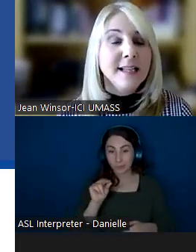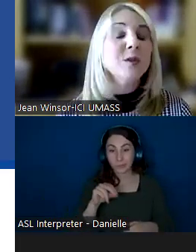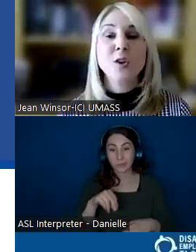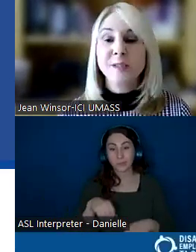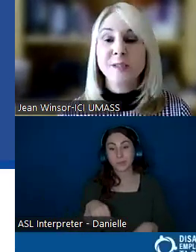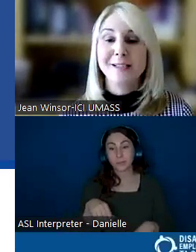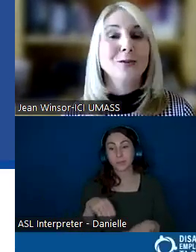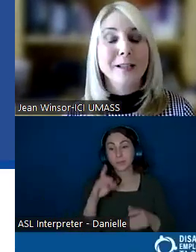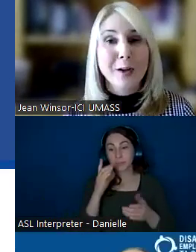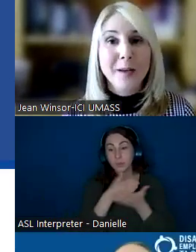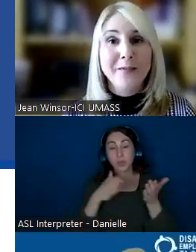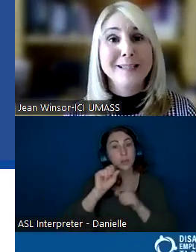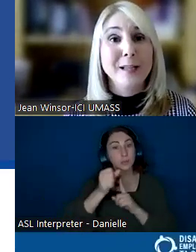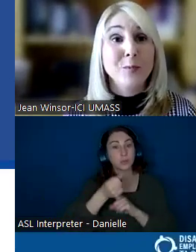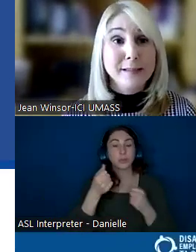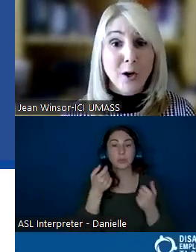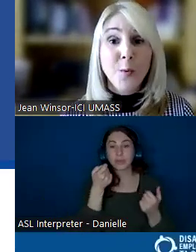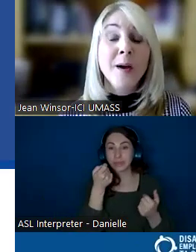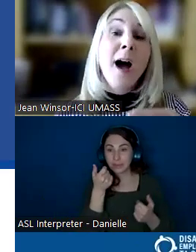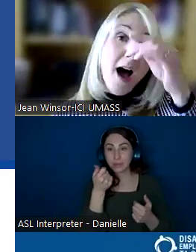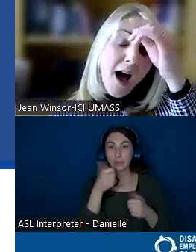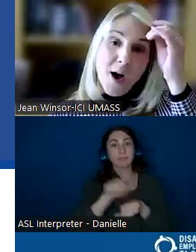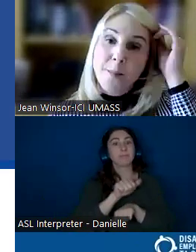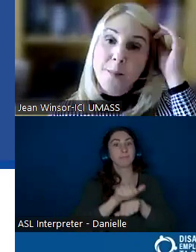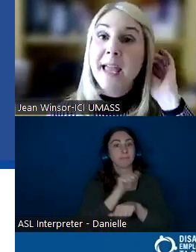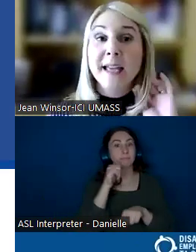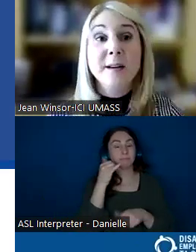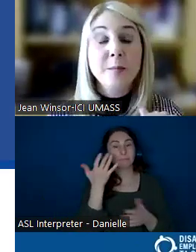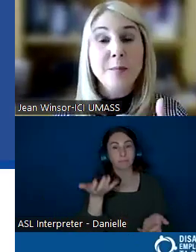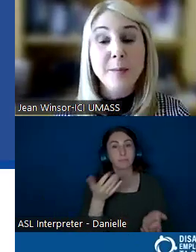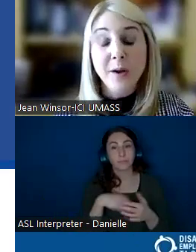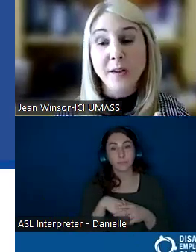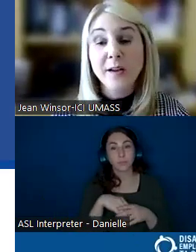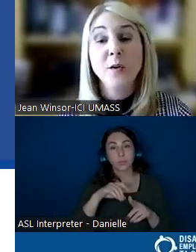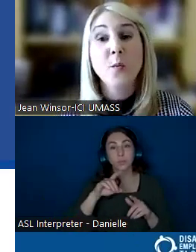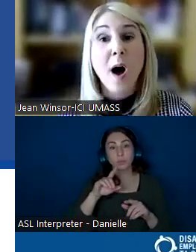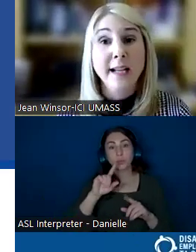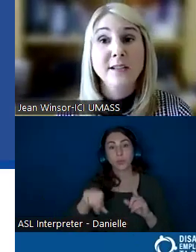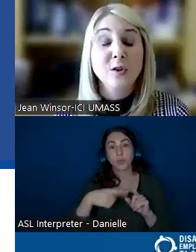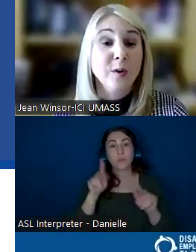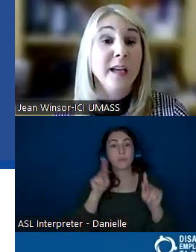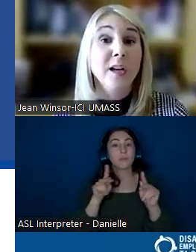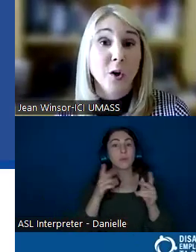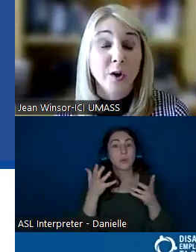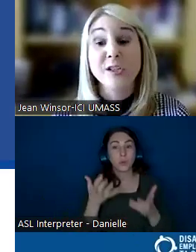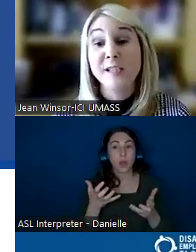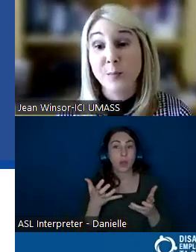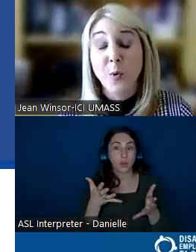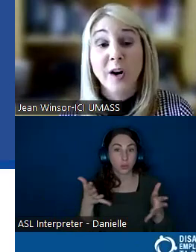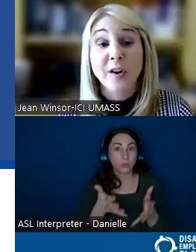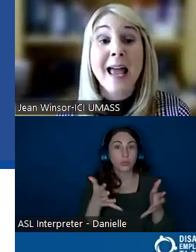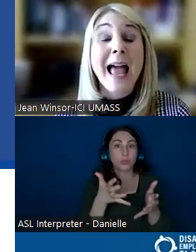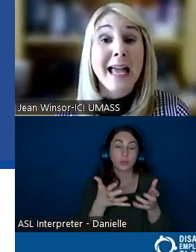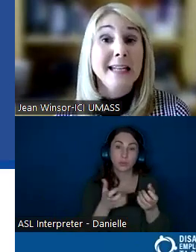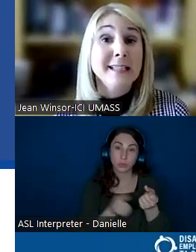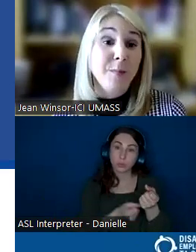in some circumstances, there's a little bit of a slippery slope in people wanting to really encourage and